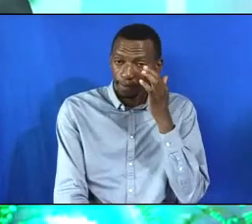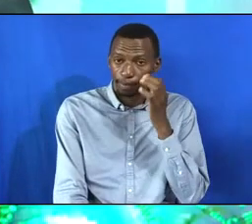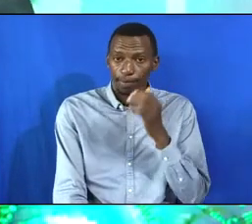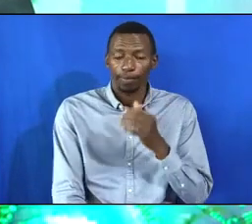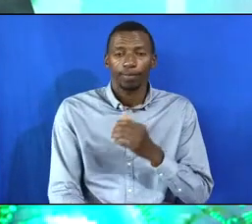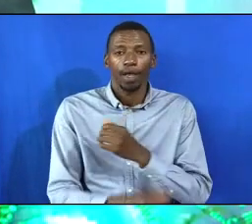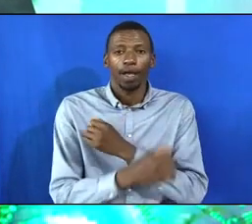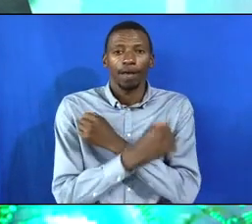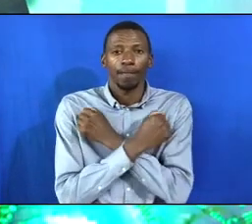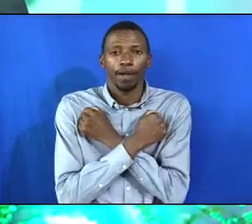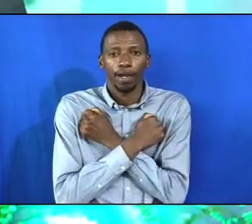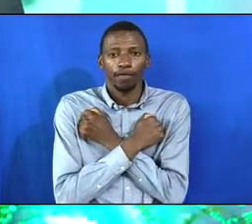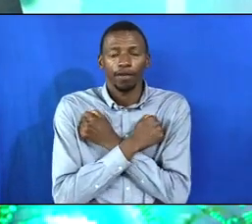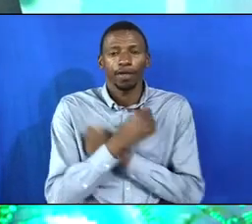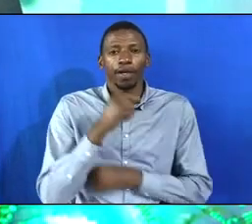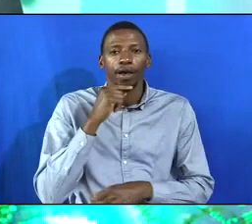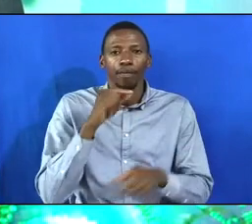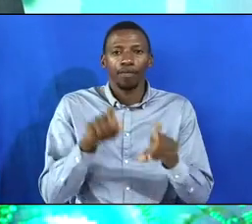Beloved brothers and sisters,